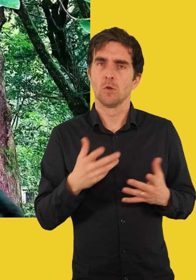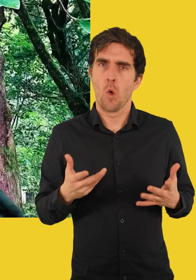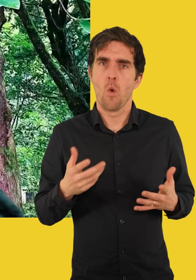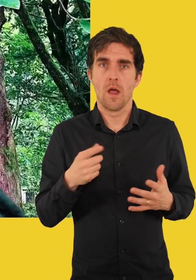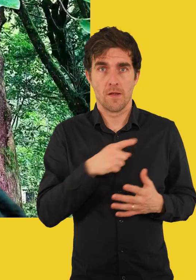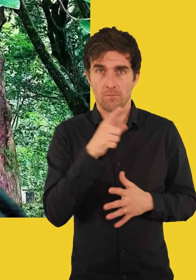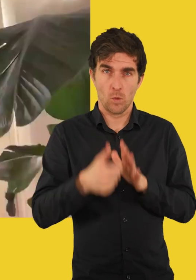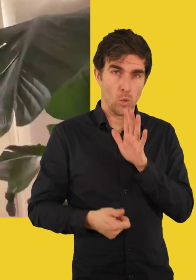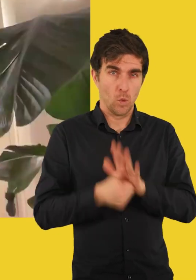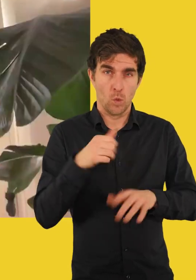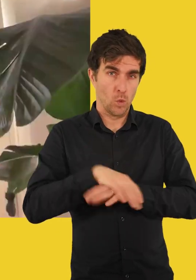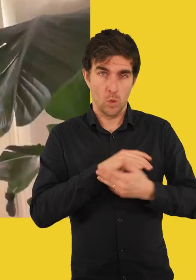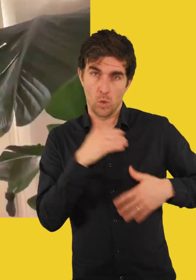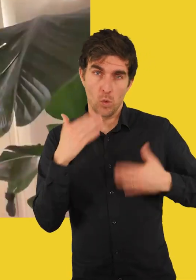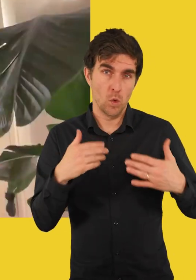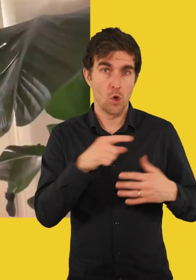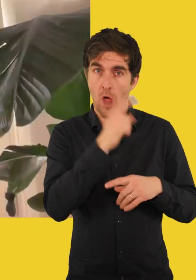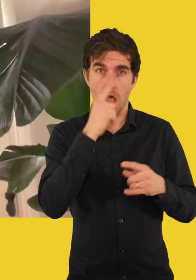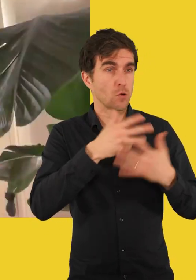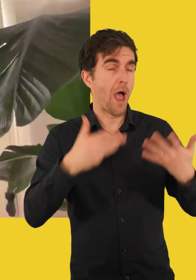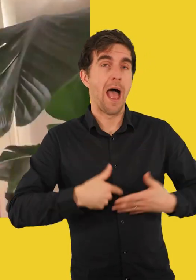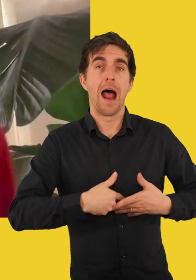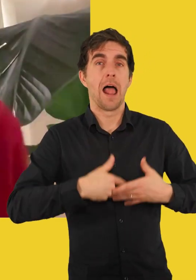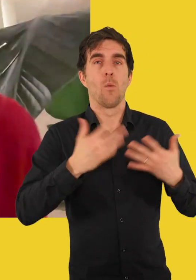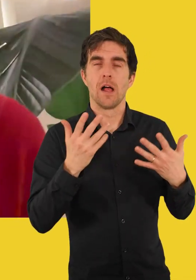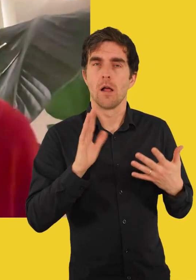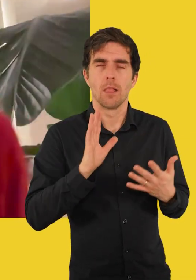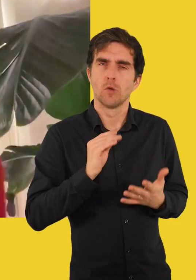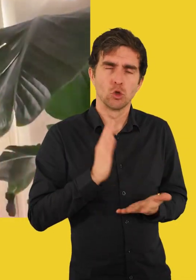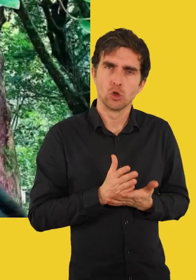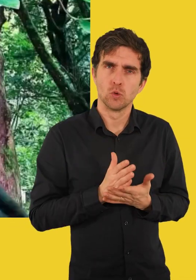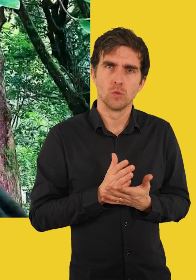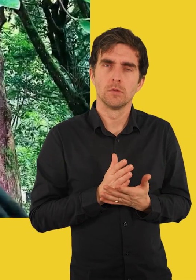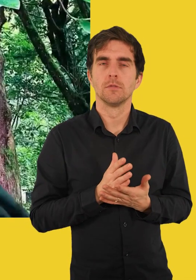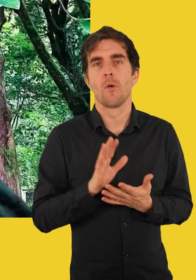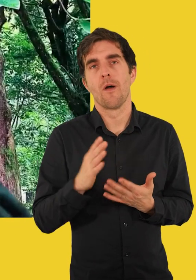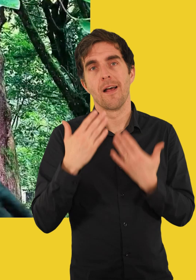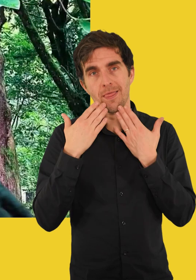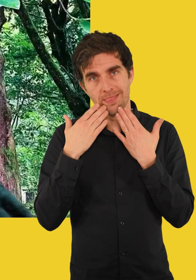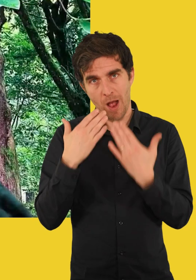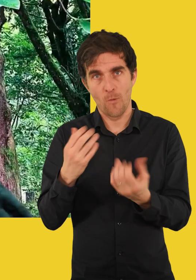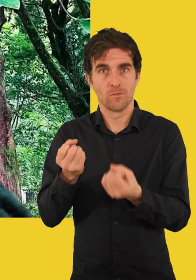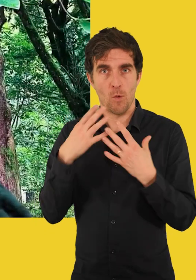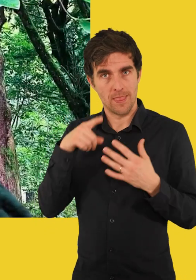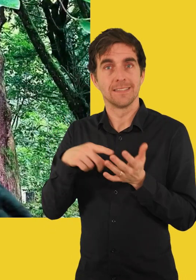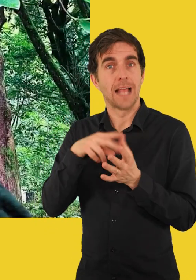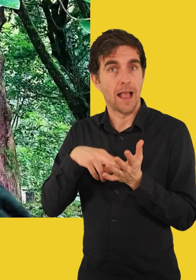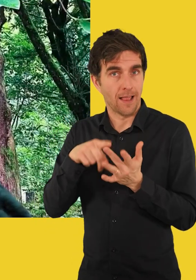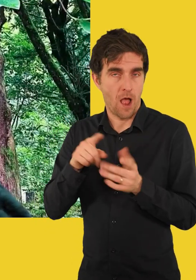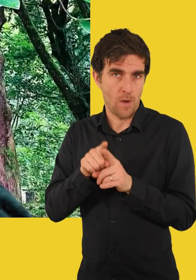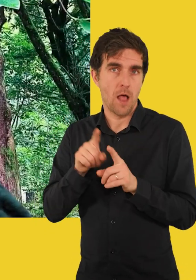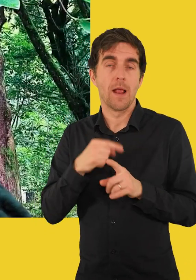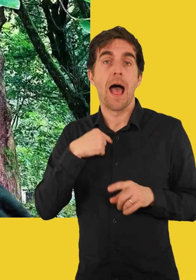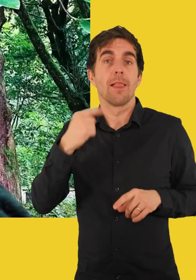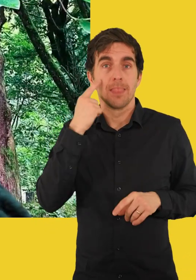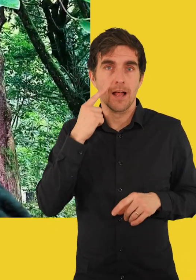it's just if you're talented and driven, you can just kind of go anywhere. It's just not true. Thank you so much for saying that as well, Nani, because